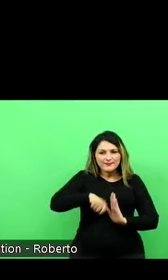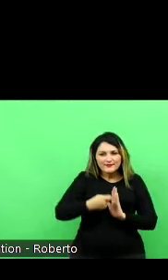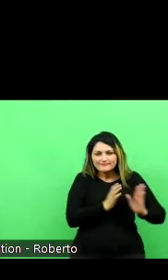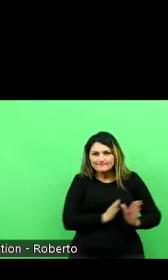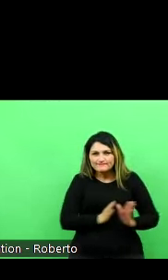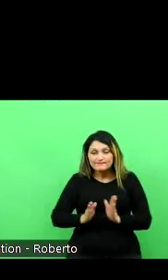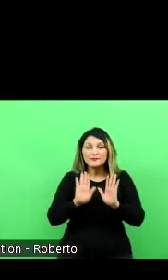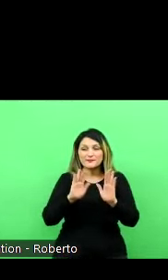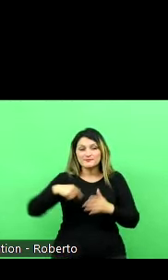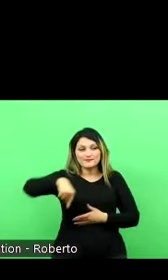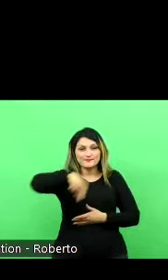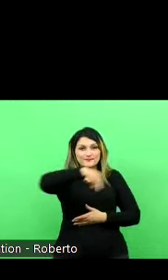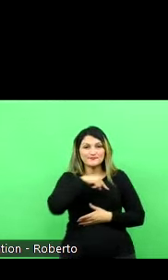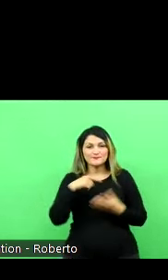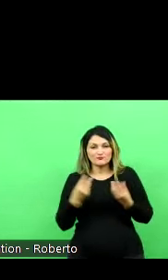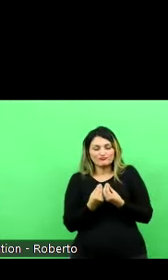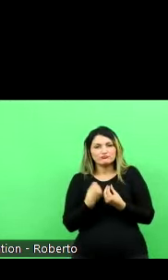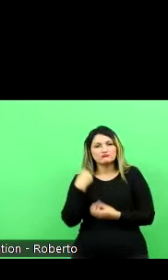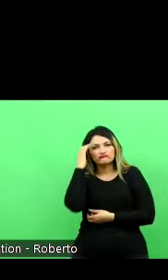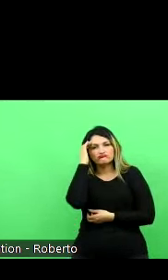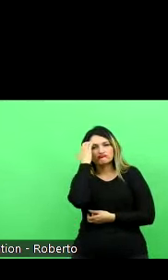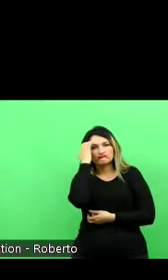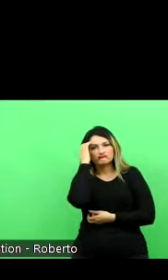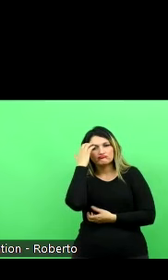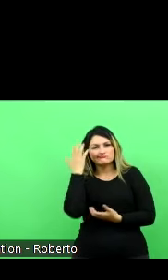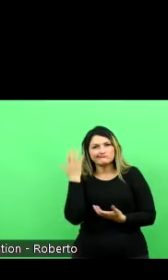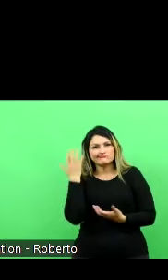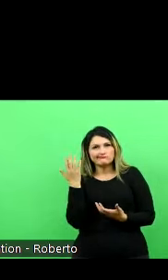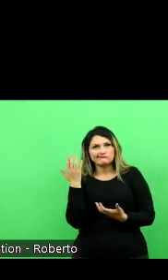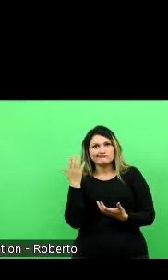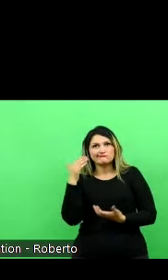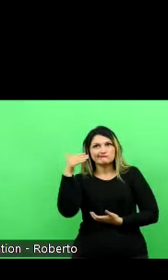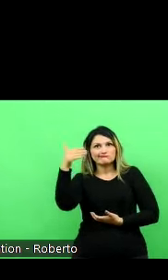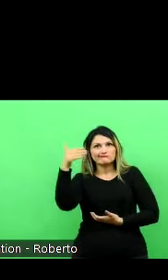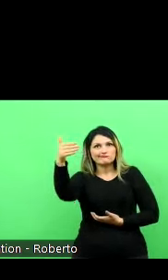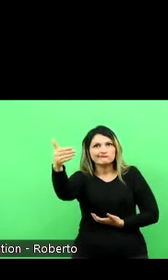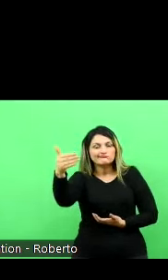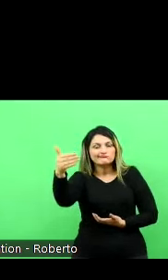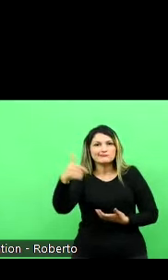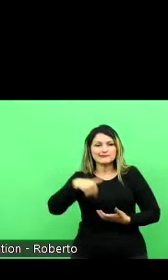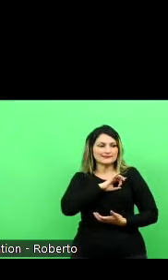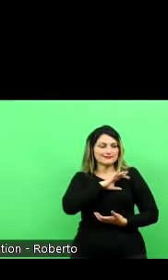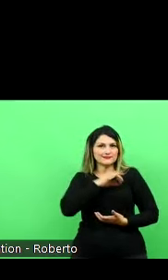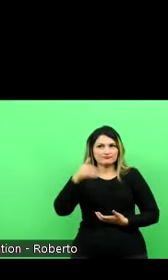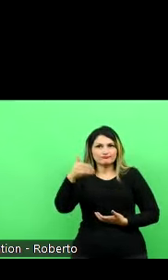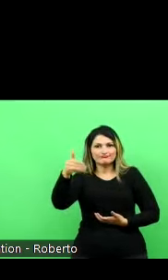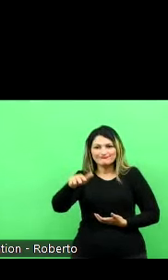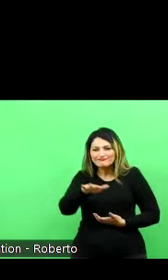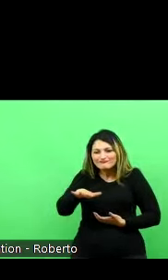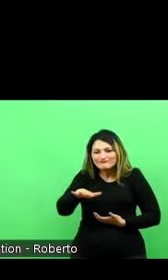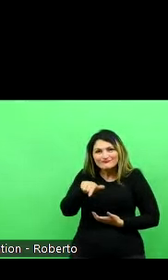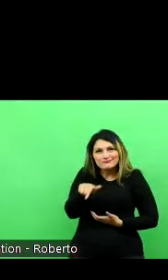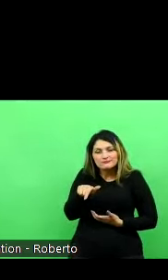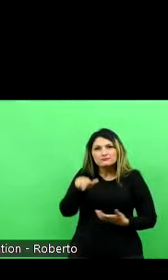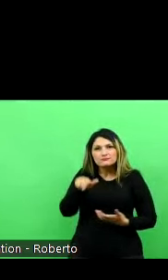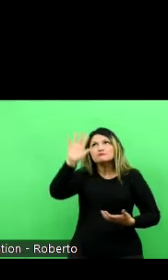urban megaprojects that will be carried out in the municipality. Therefore, we are quite concerned about